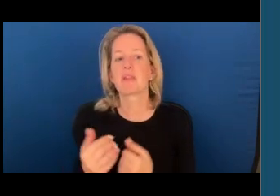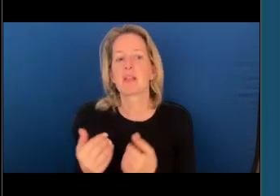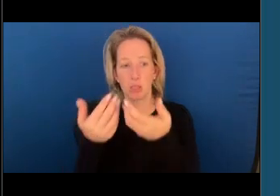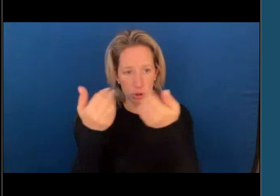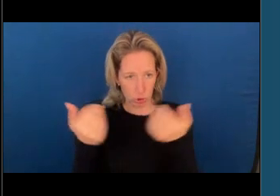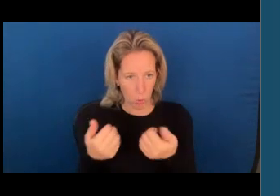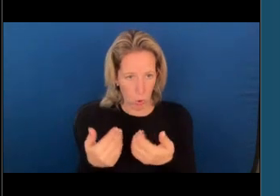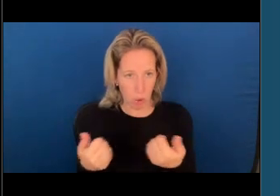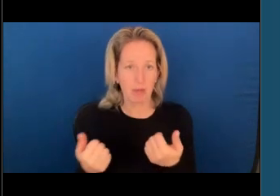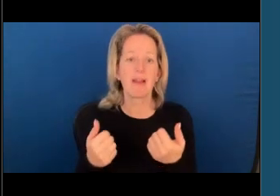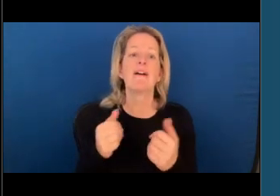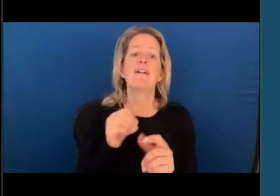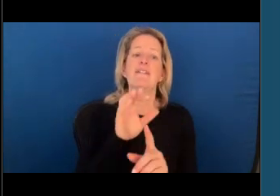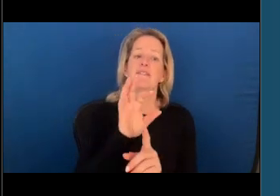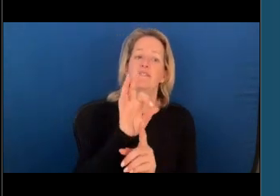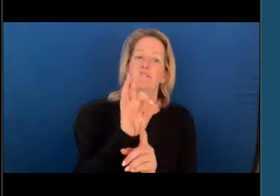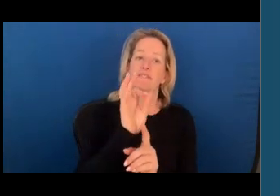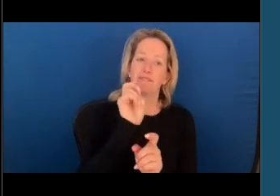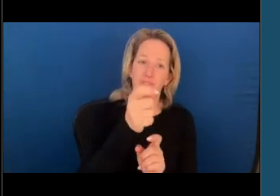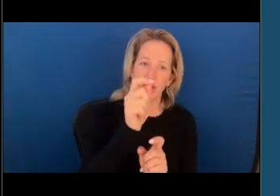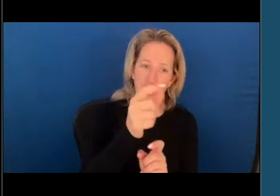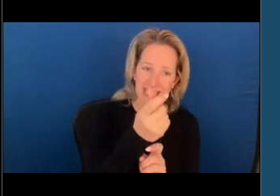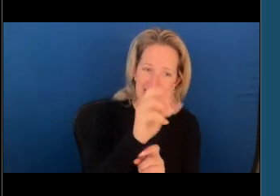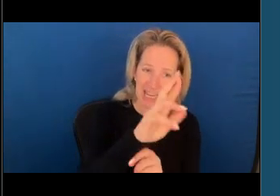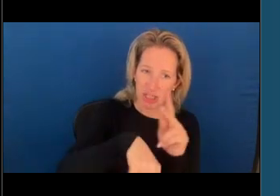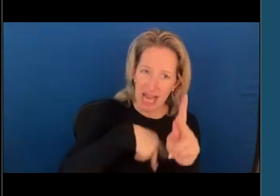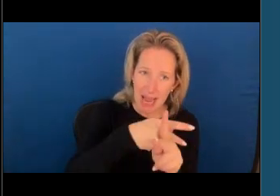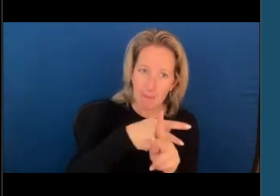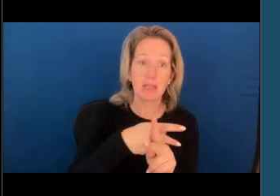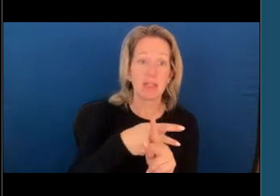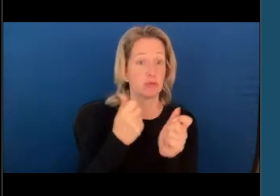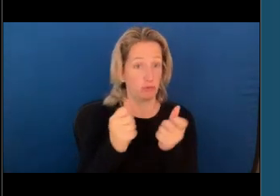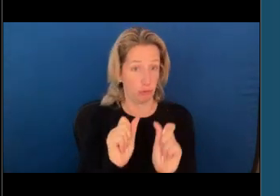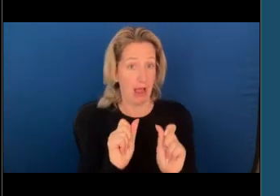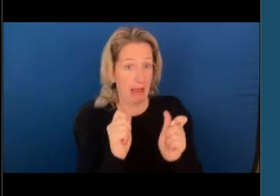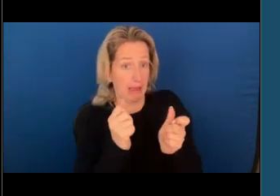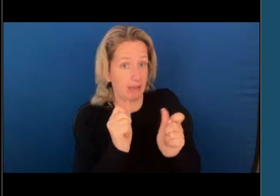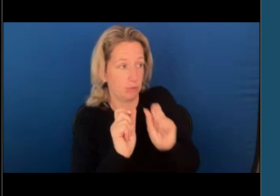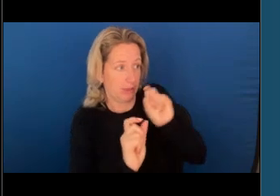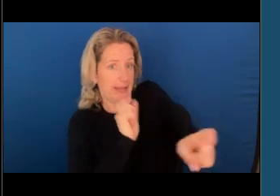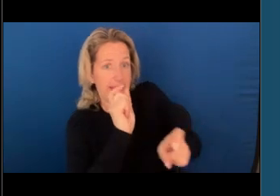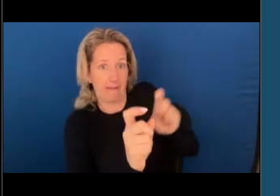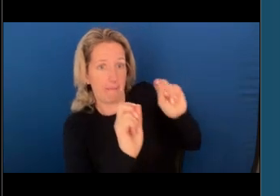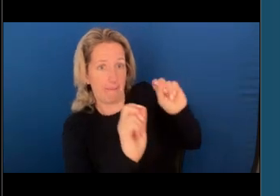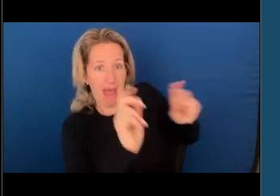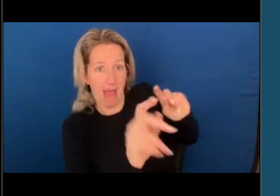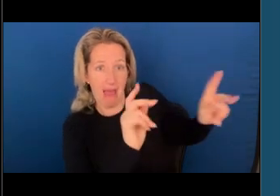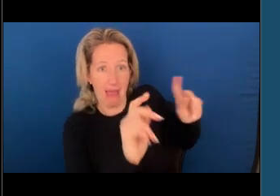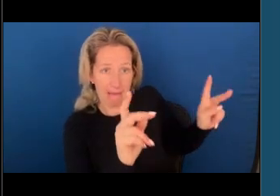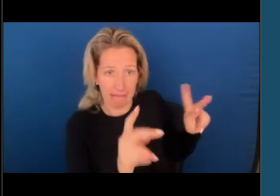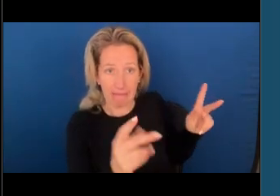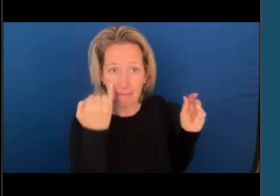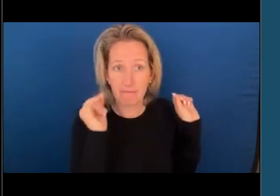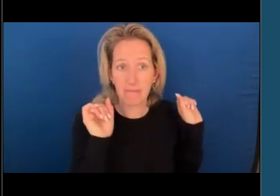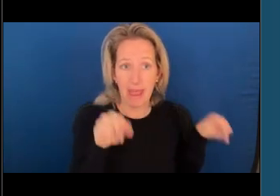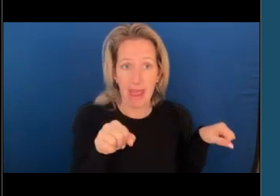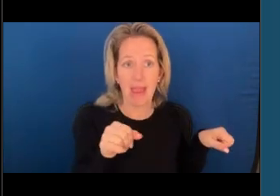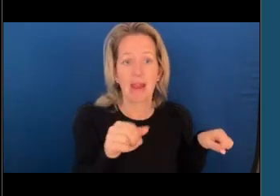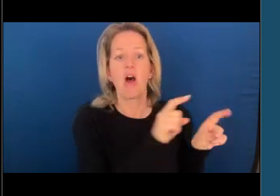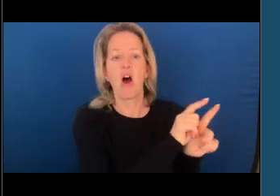as well as by polymer. This is so we can try and source back the gear to the specific fisheries, as well as sort it into the